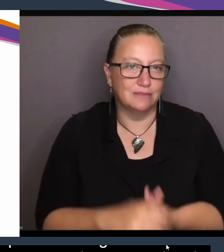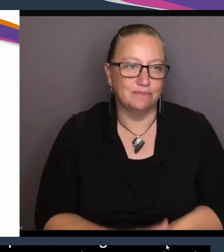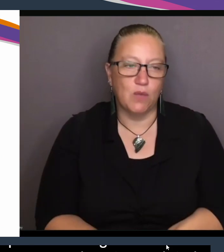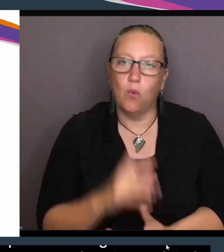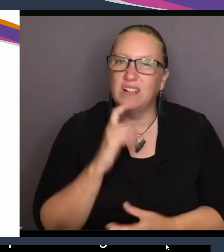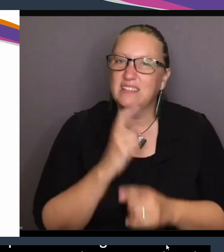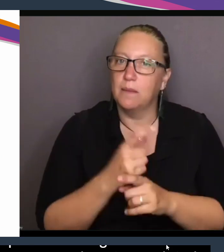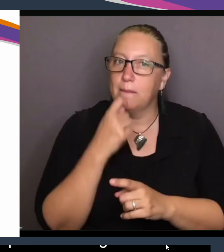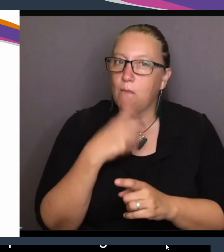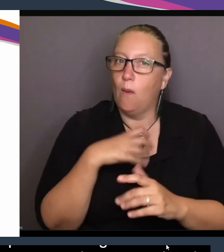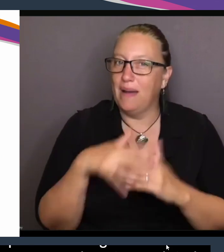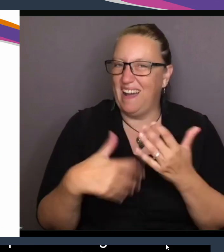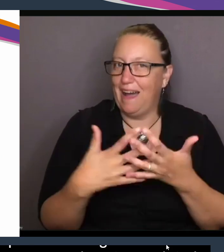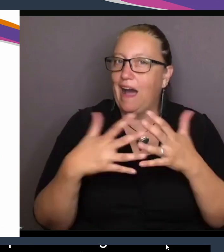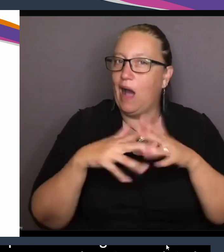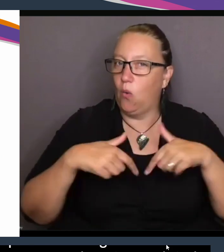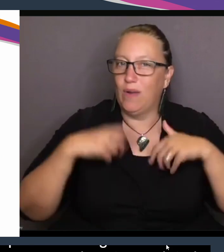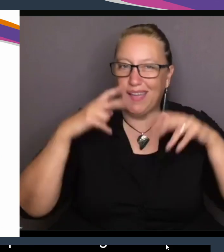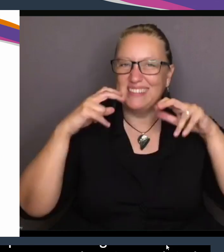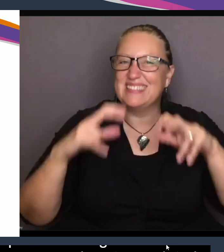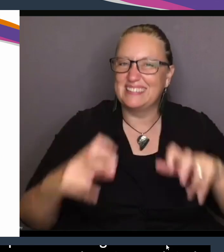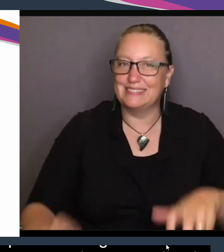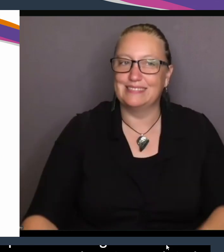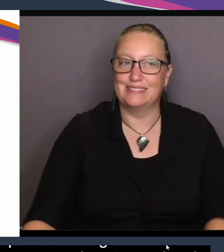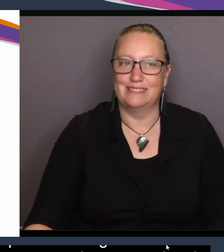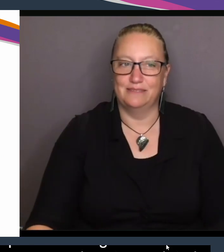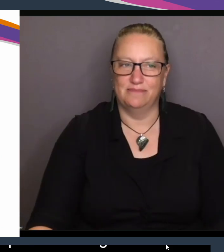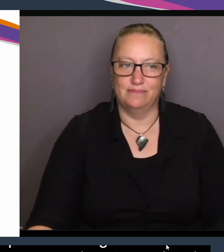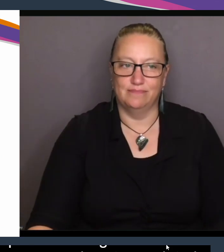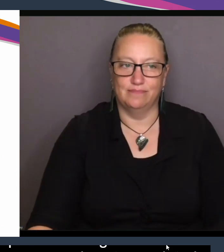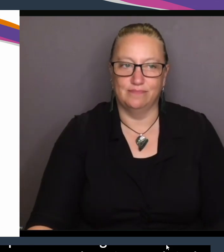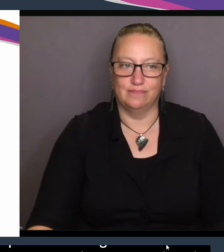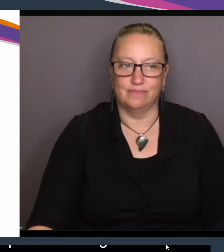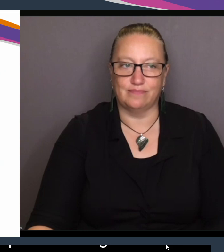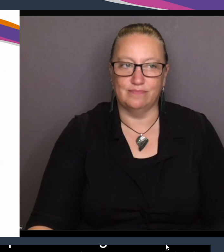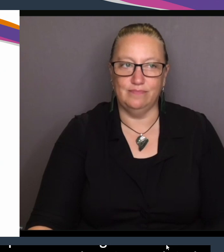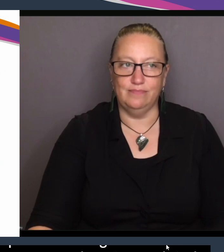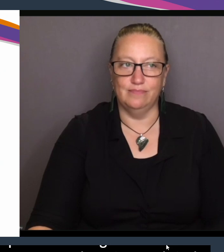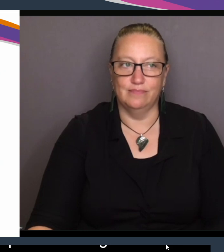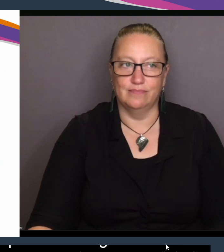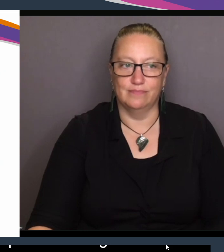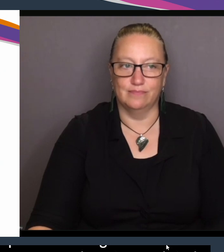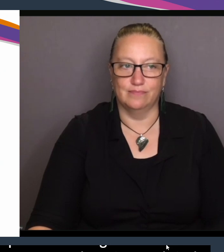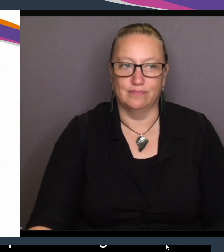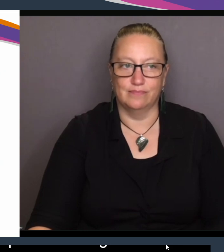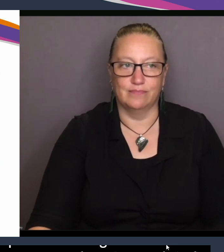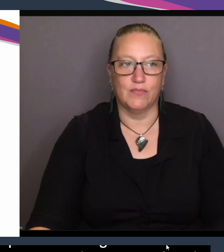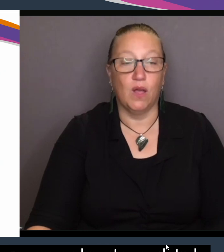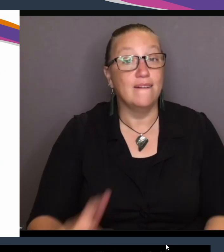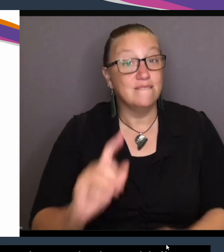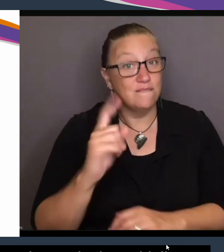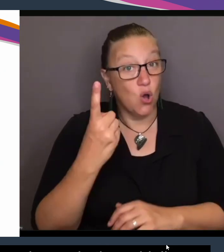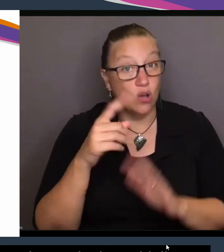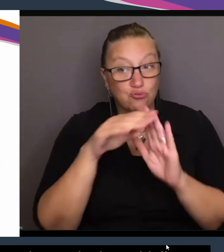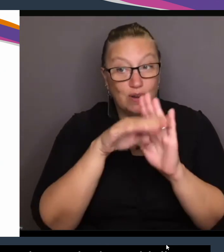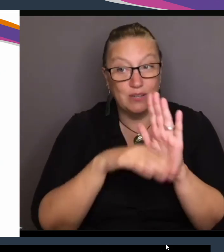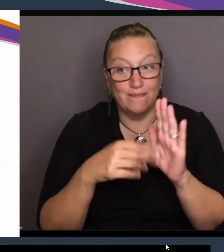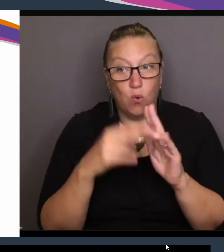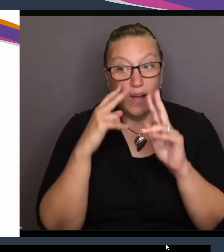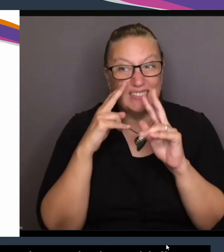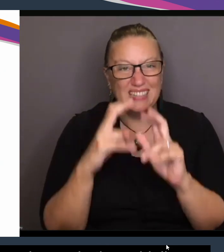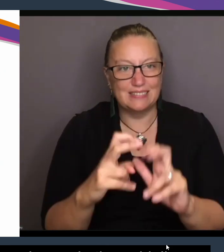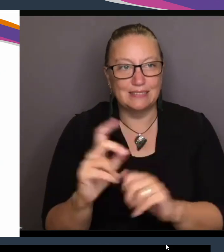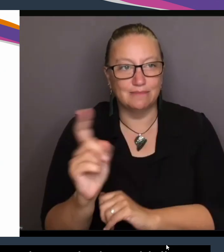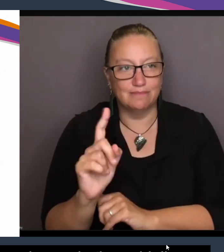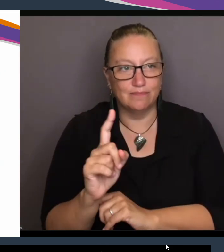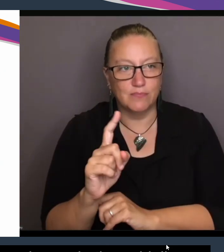criteria. And you'll see our first criteria, worth 20%, is relevance to the topic and potential